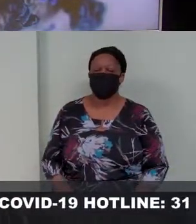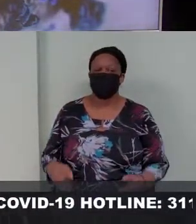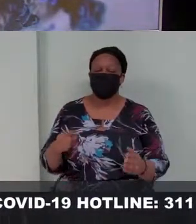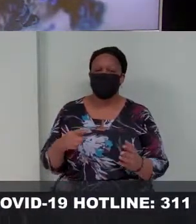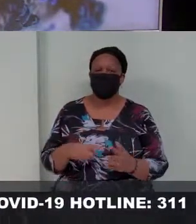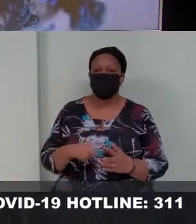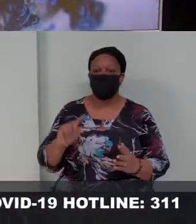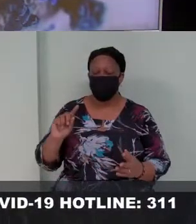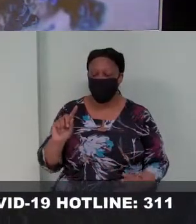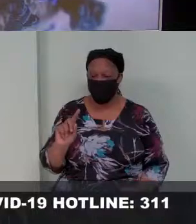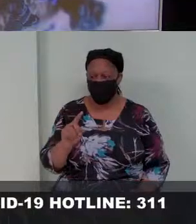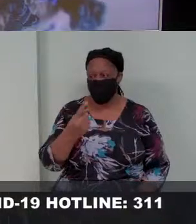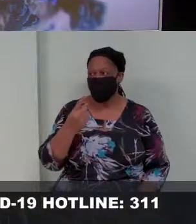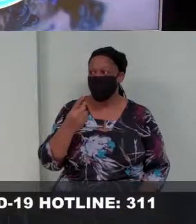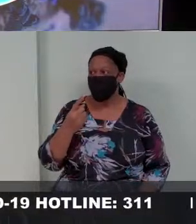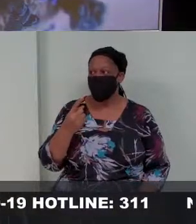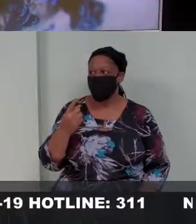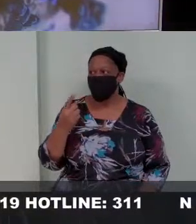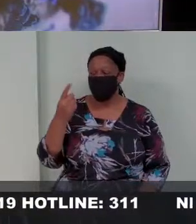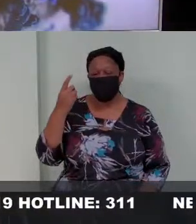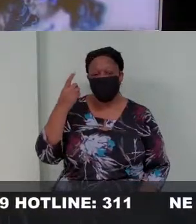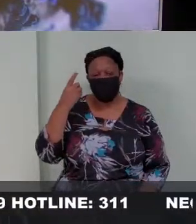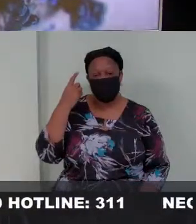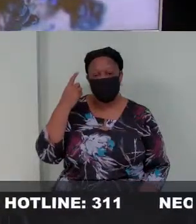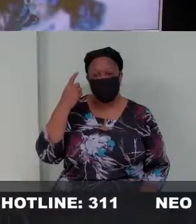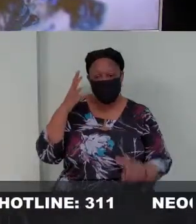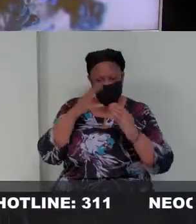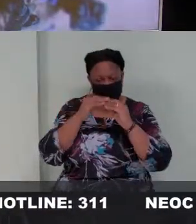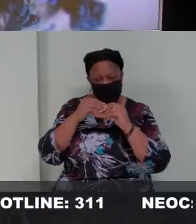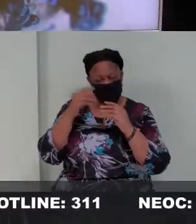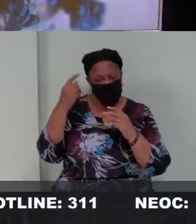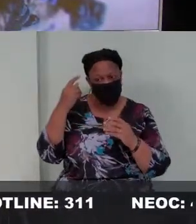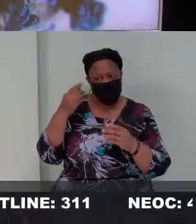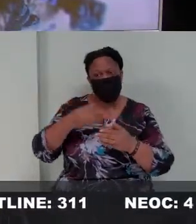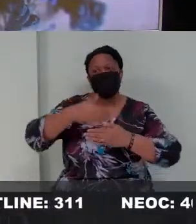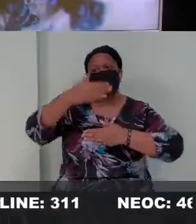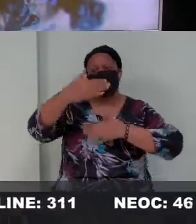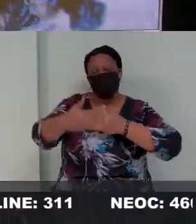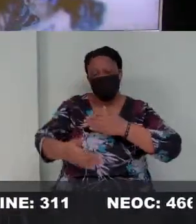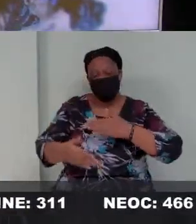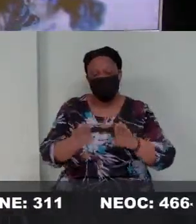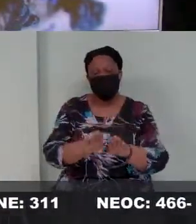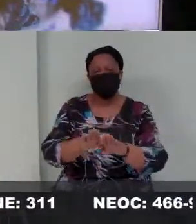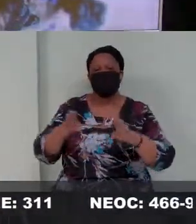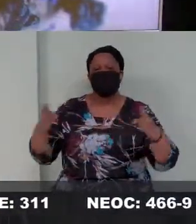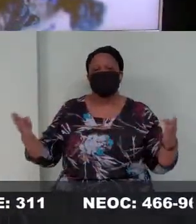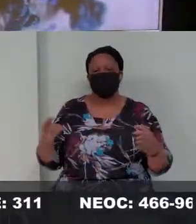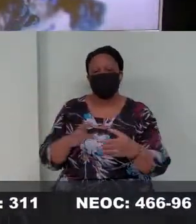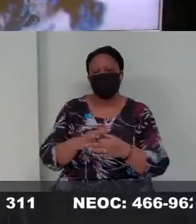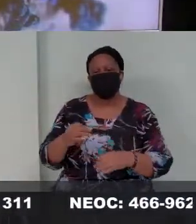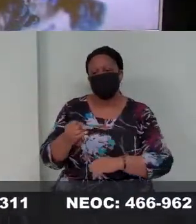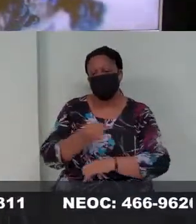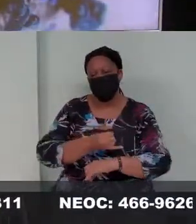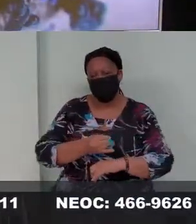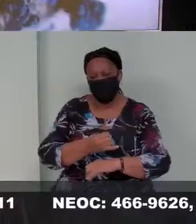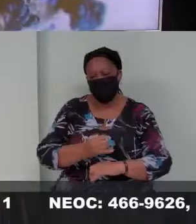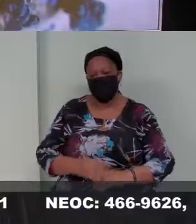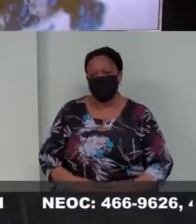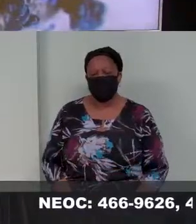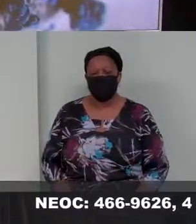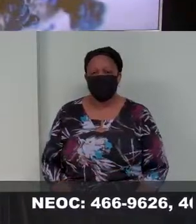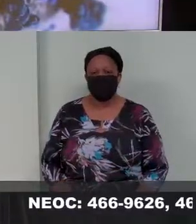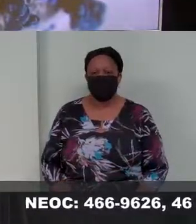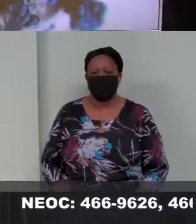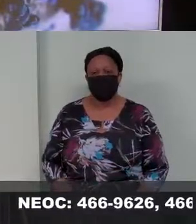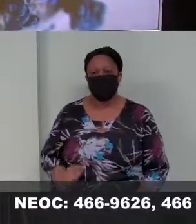our first briefing after the reopening of our borders,